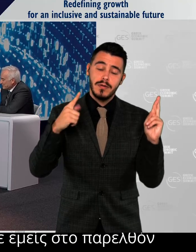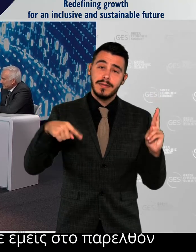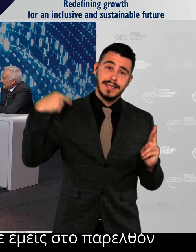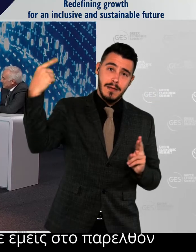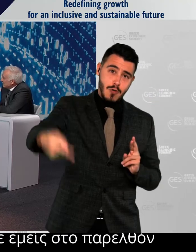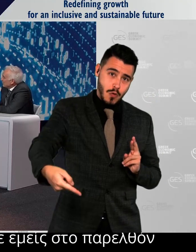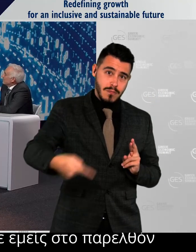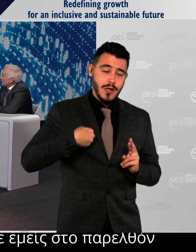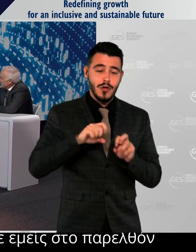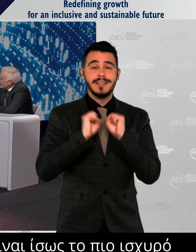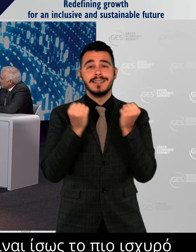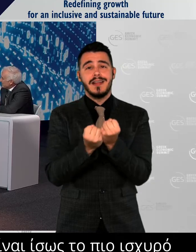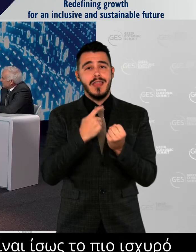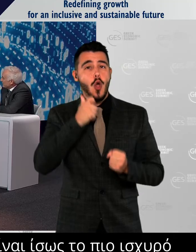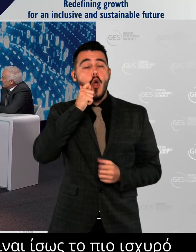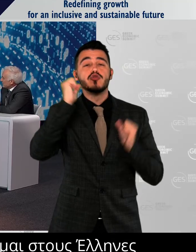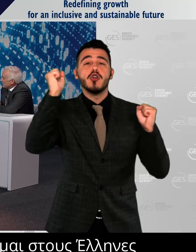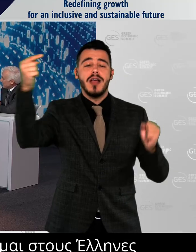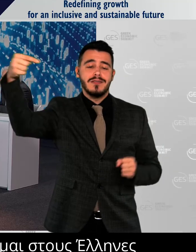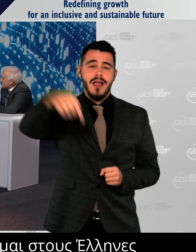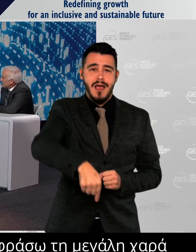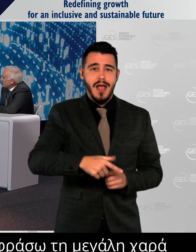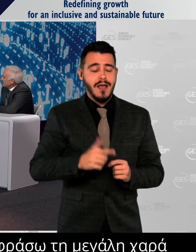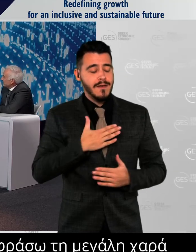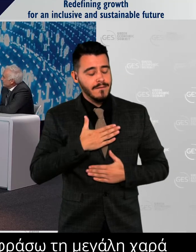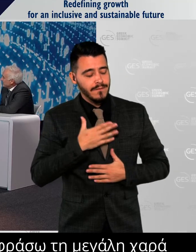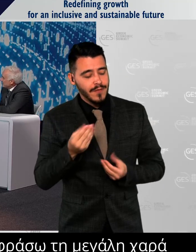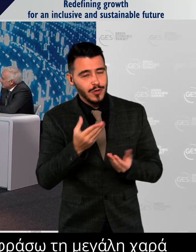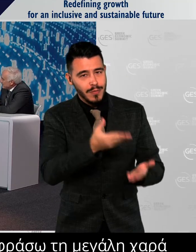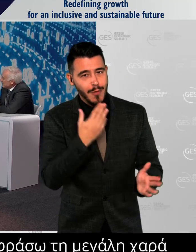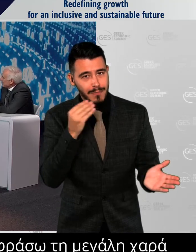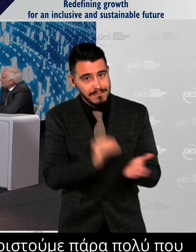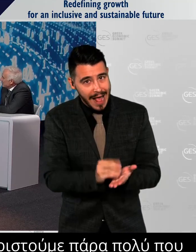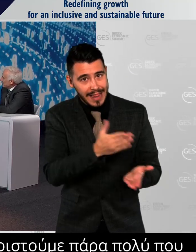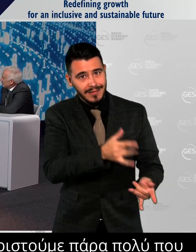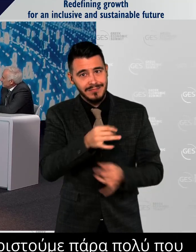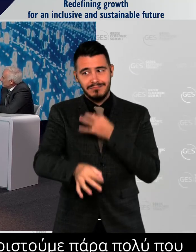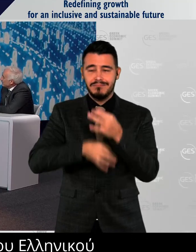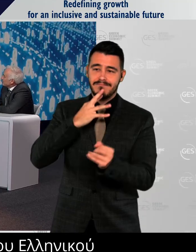with you. So again, I appreciate the conversation and the discussion we had. And